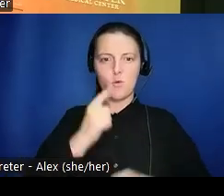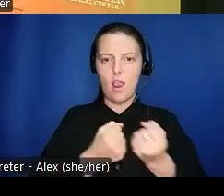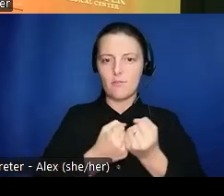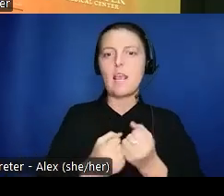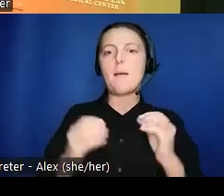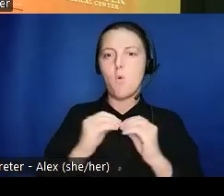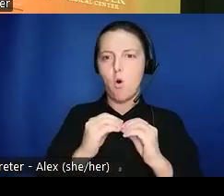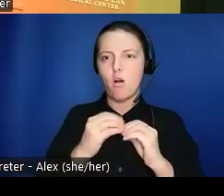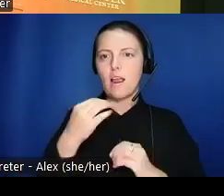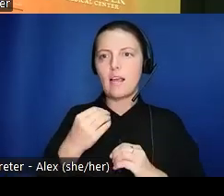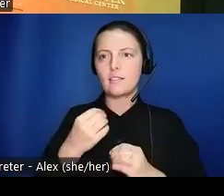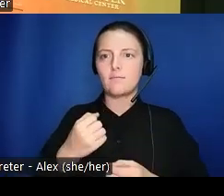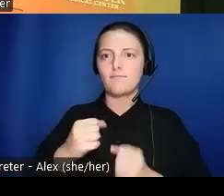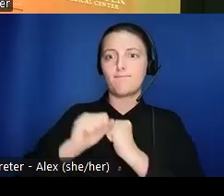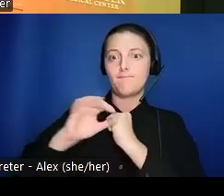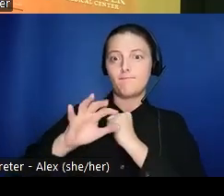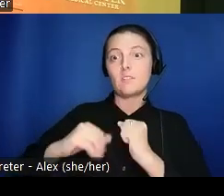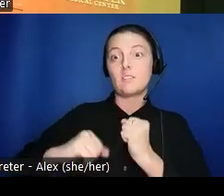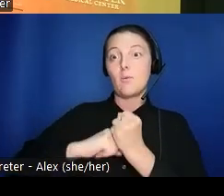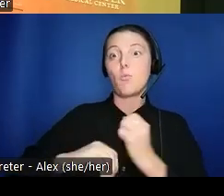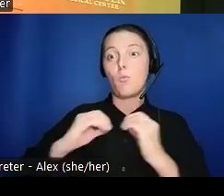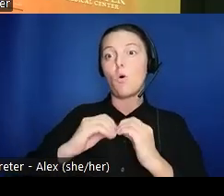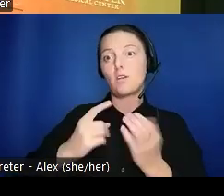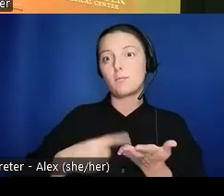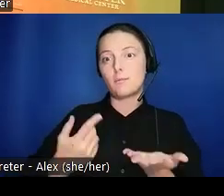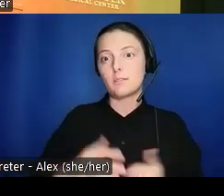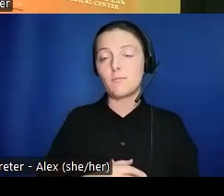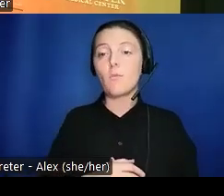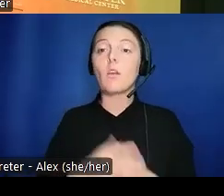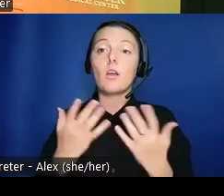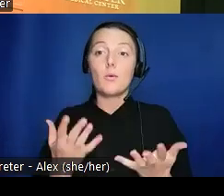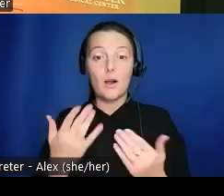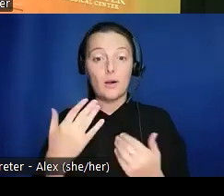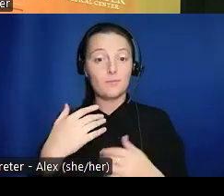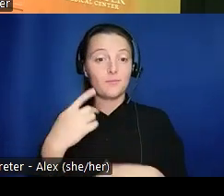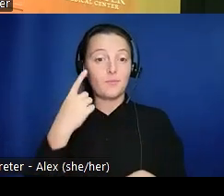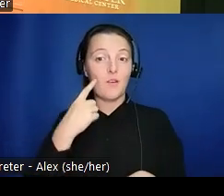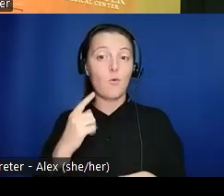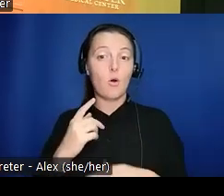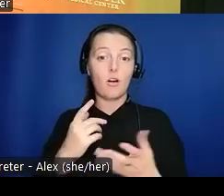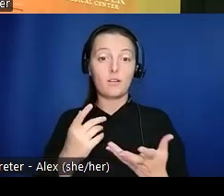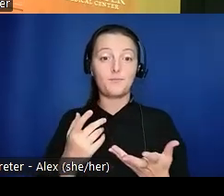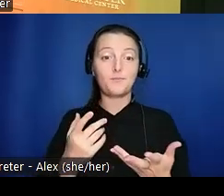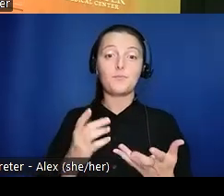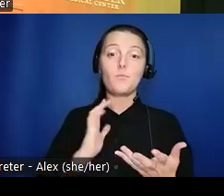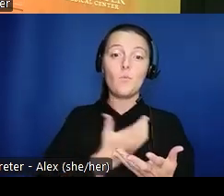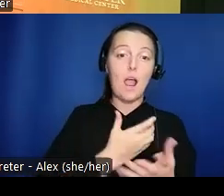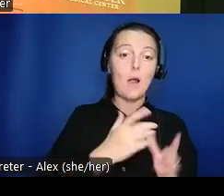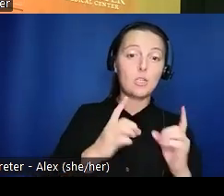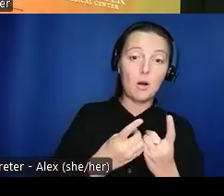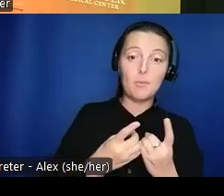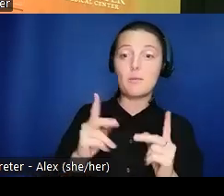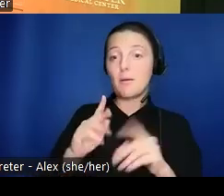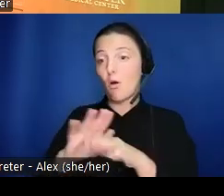Well, on behalf of those of us here in the room, as well as online and the entirety of our department, we'd just like to say thank you to Dr. Lee for